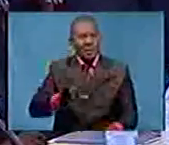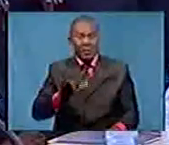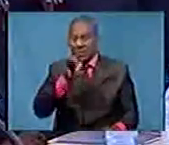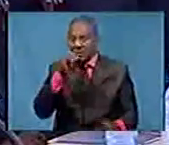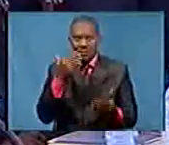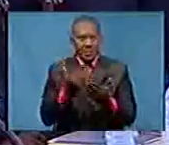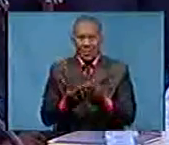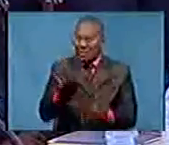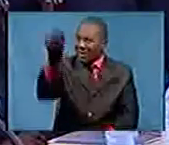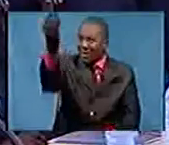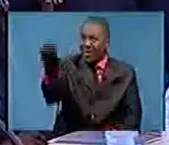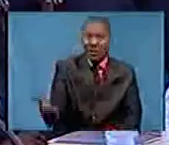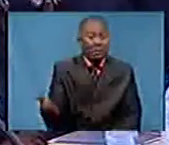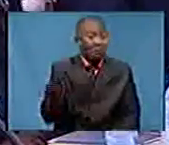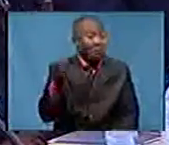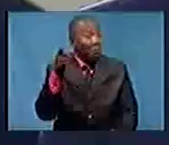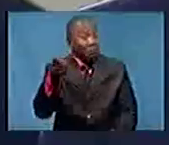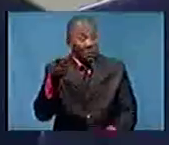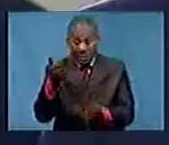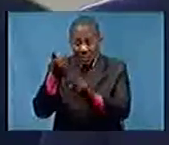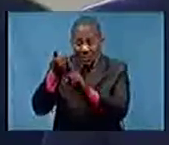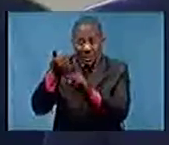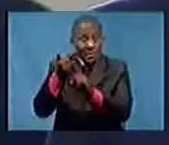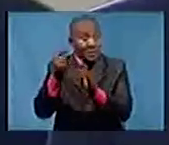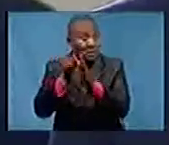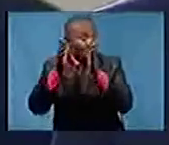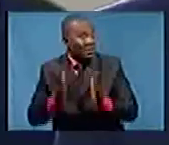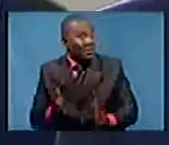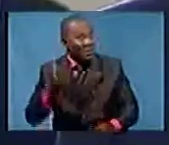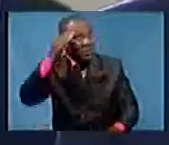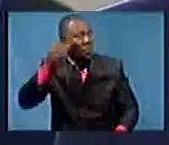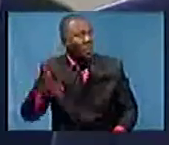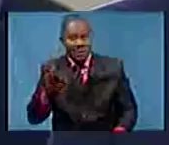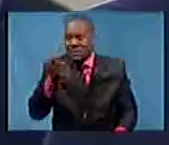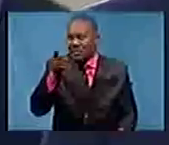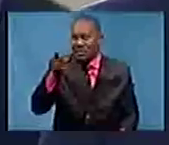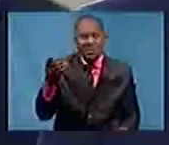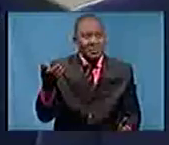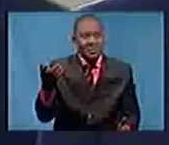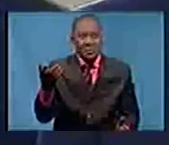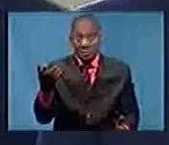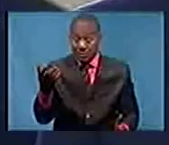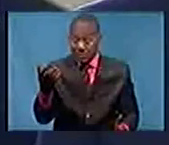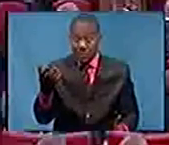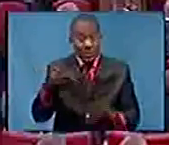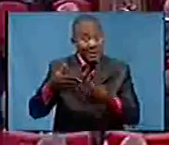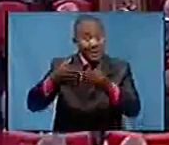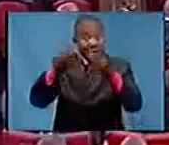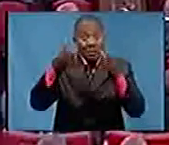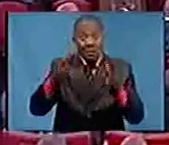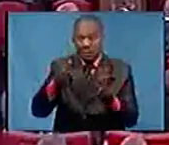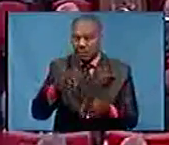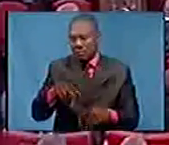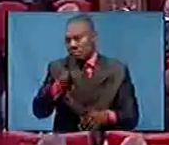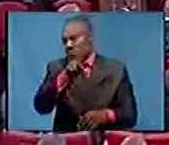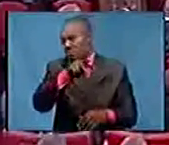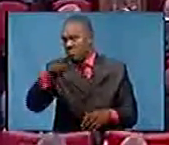who represents a leading political party, I think that is